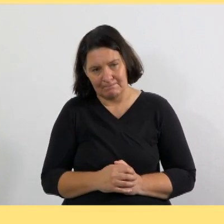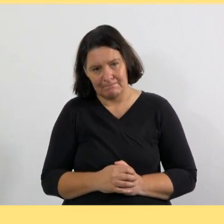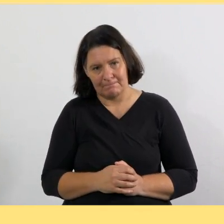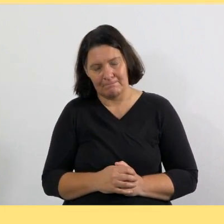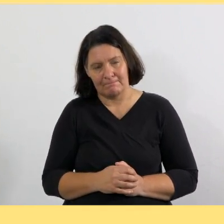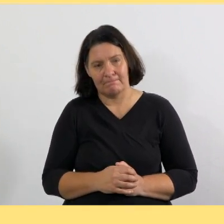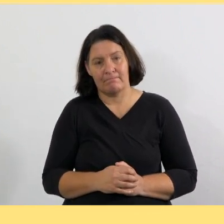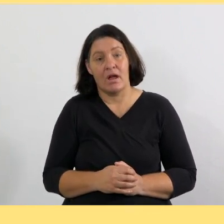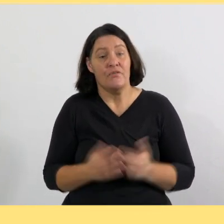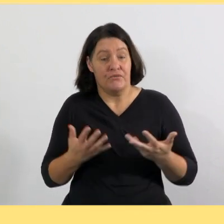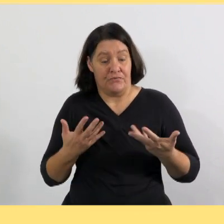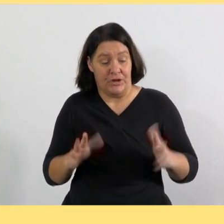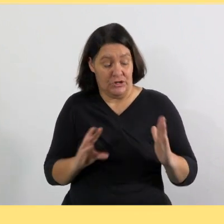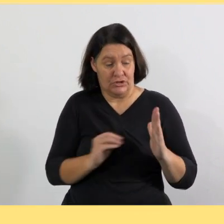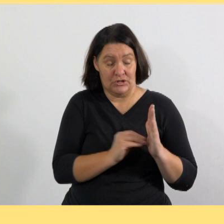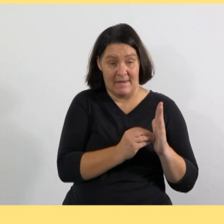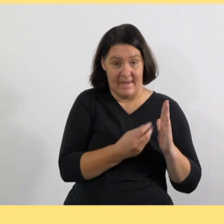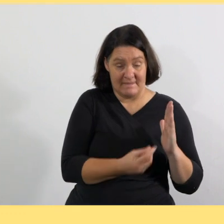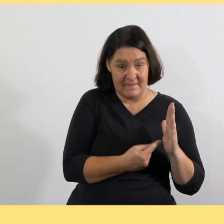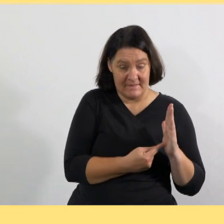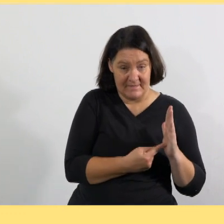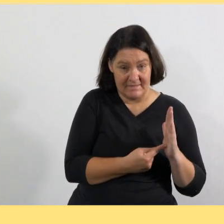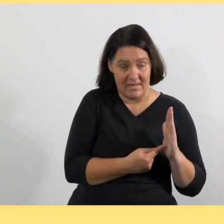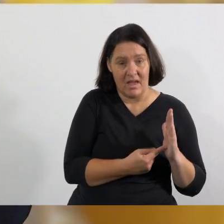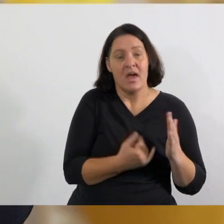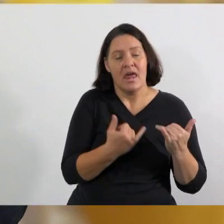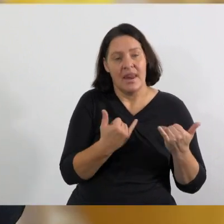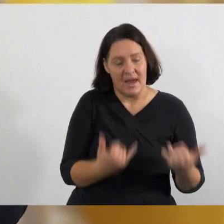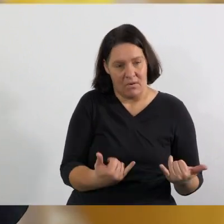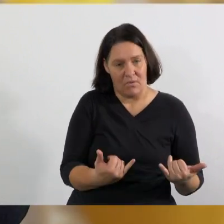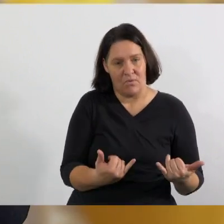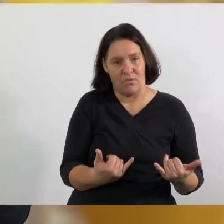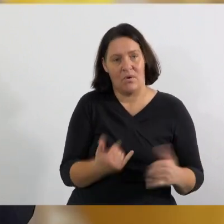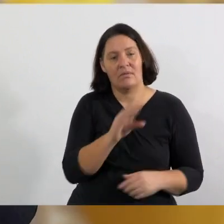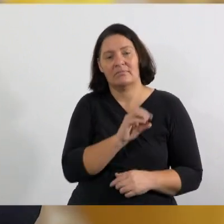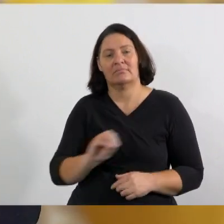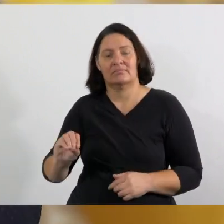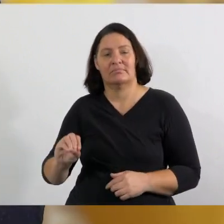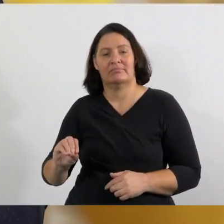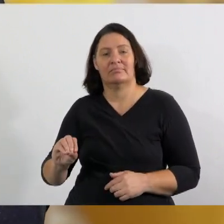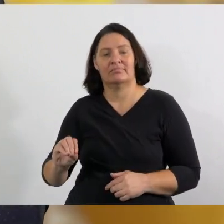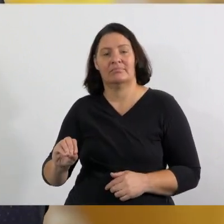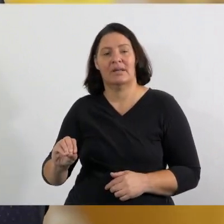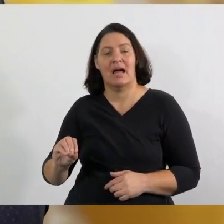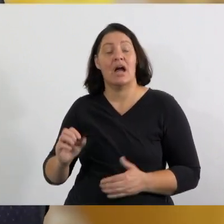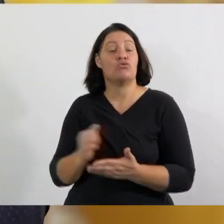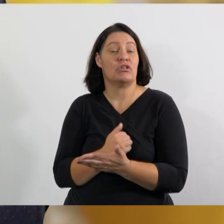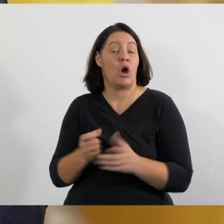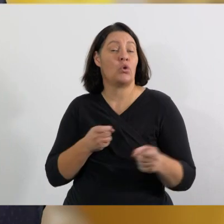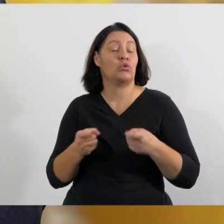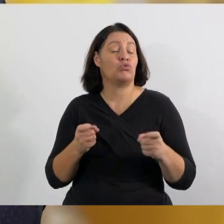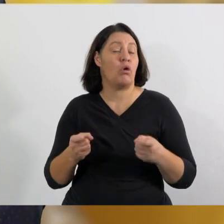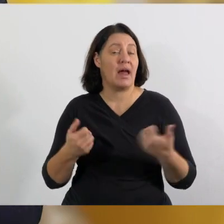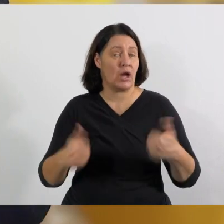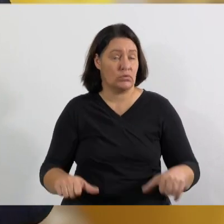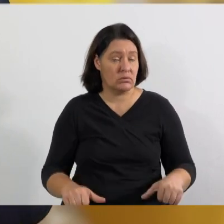29,200. Once you have your 29,200, you can then take it to your creditors control account. The question